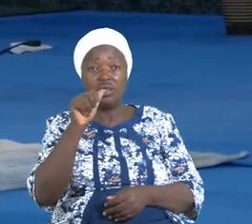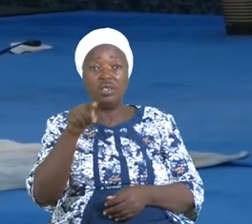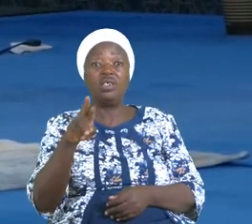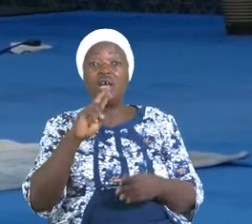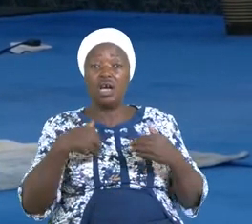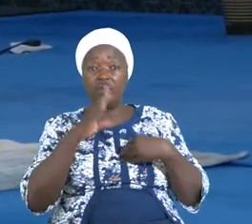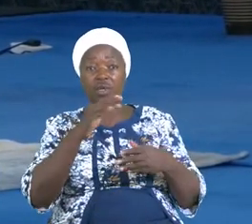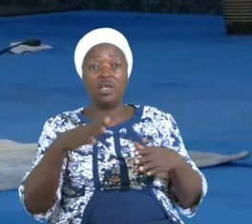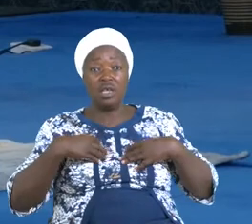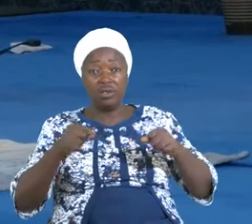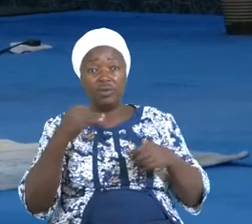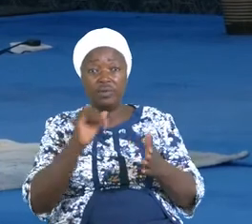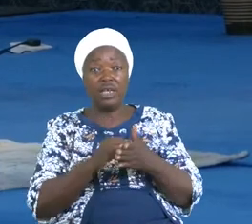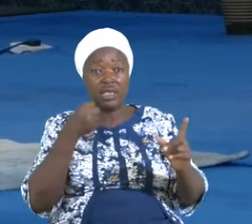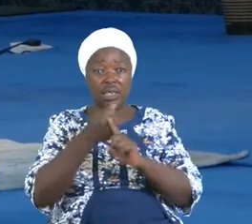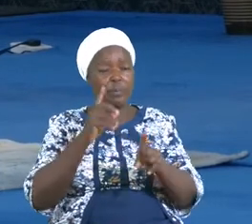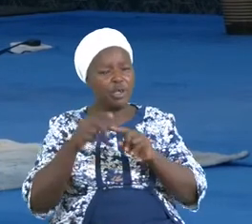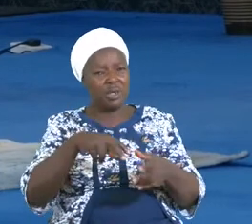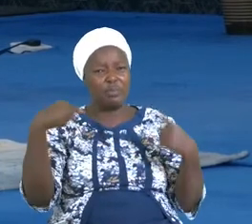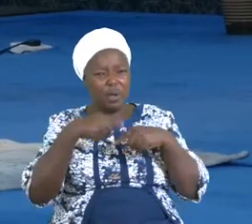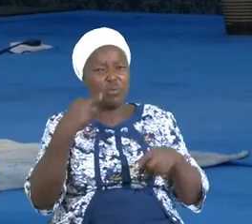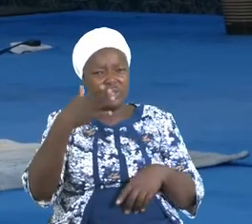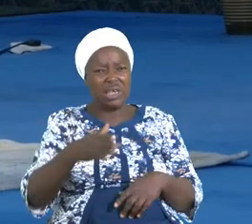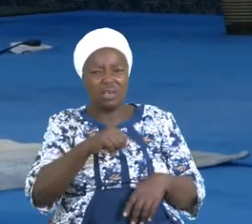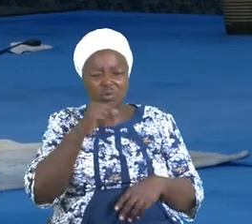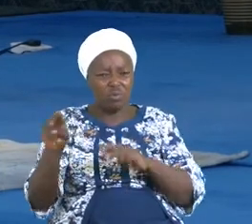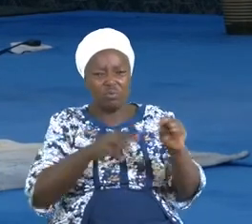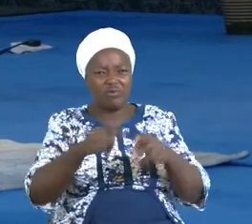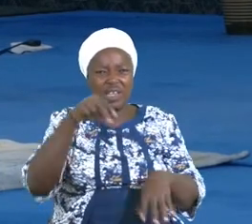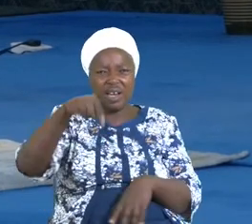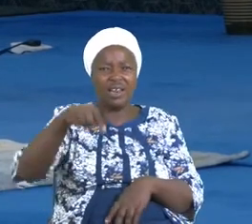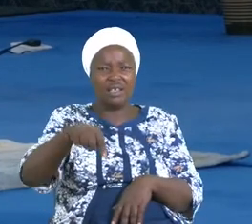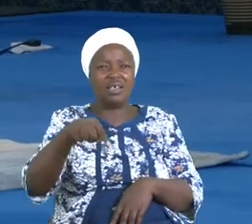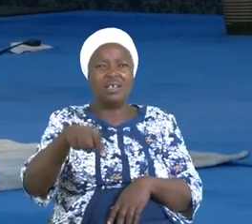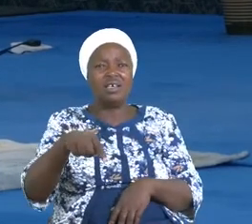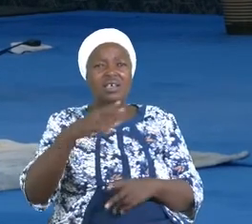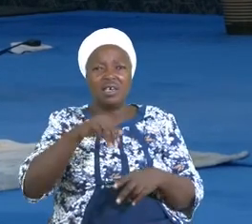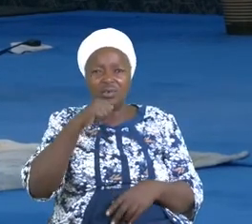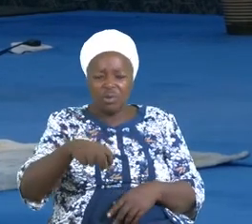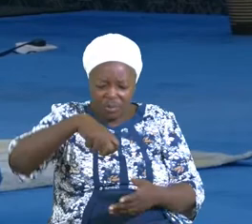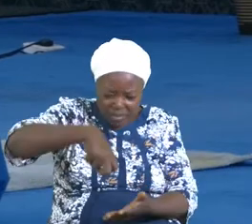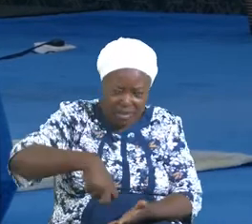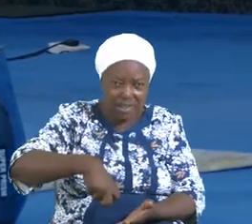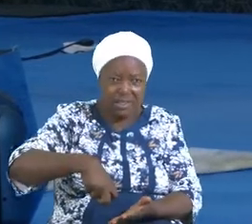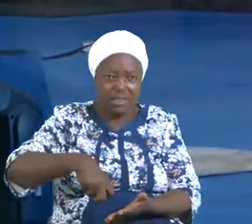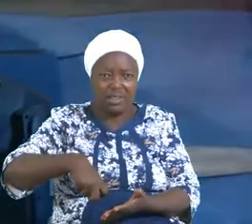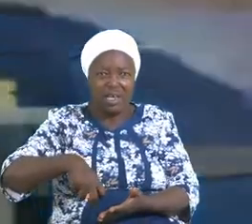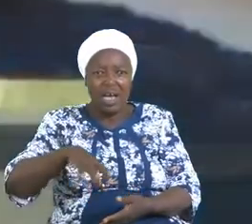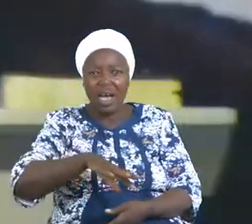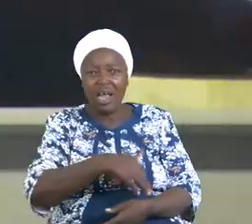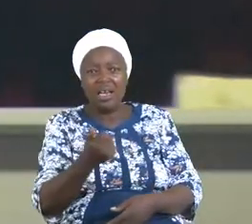couldn't lift the leg, move the leg, squat. And whenever she went to